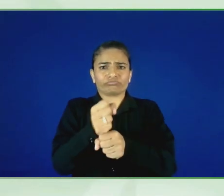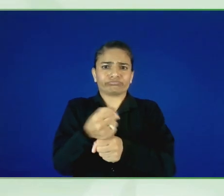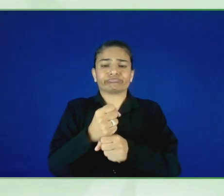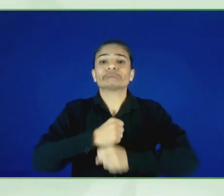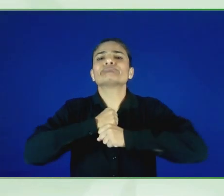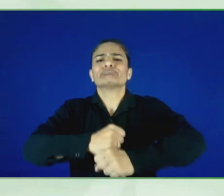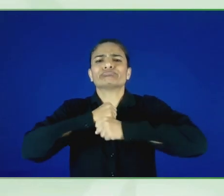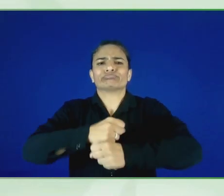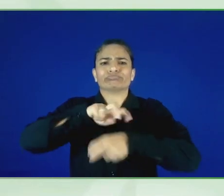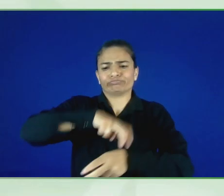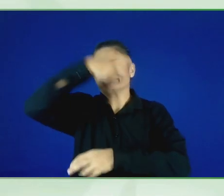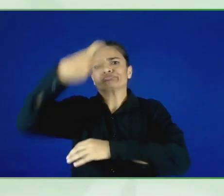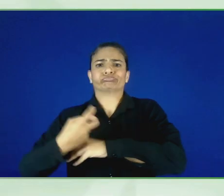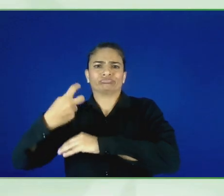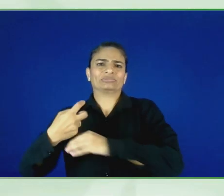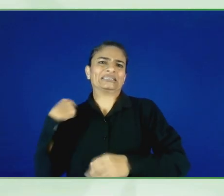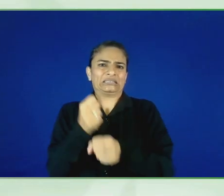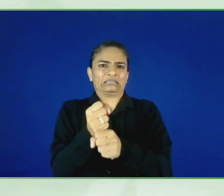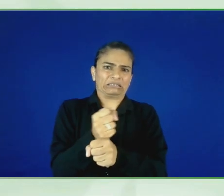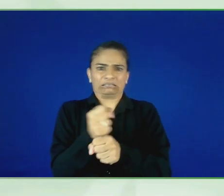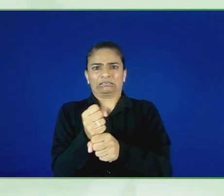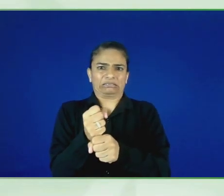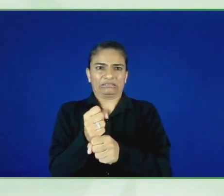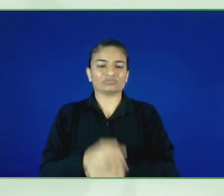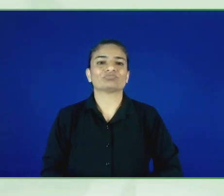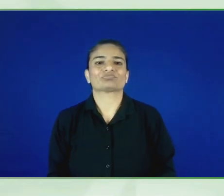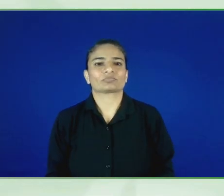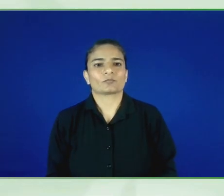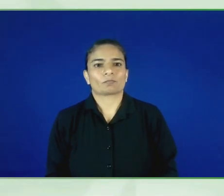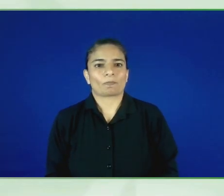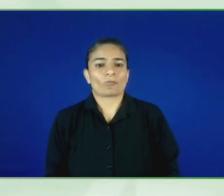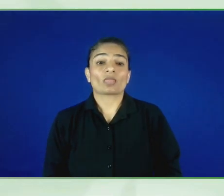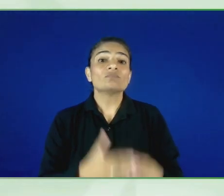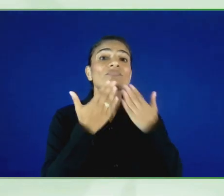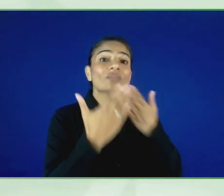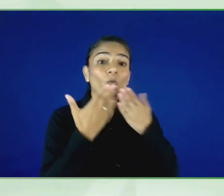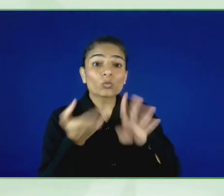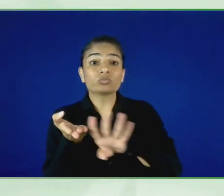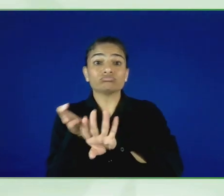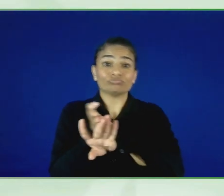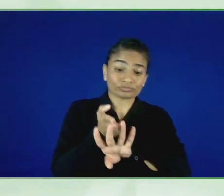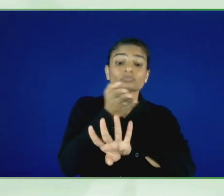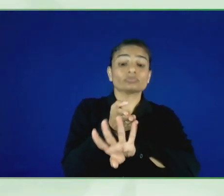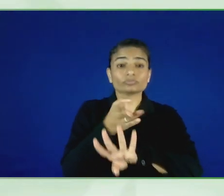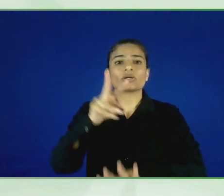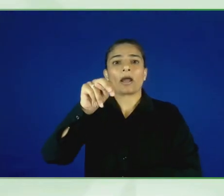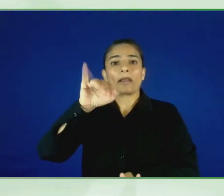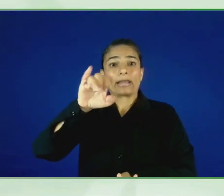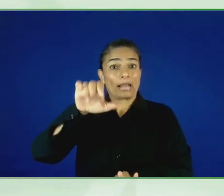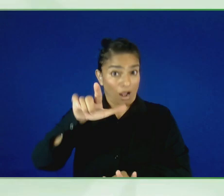Thank you, Ruth. Neil? Neil Milliken, I'm the Global Head of Accessibility at Atos. We're a